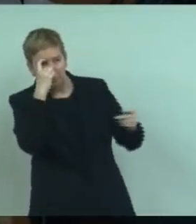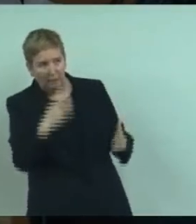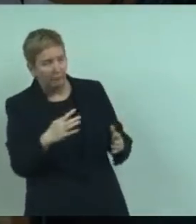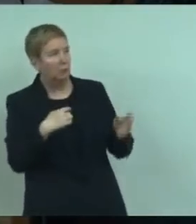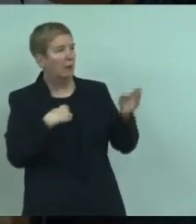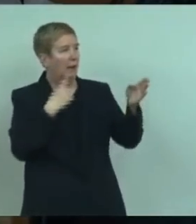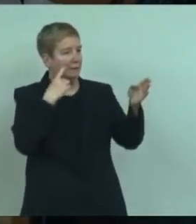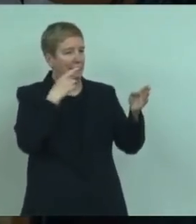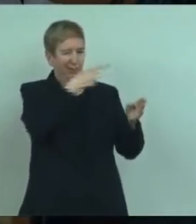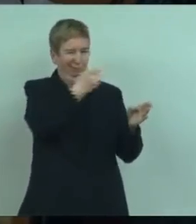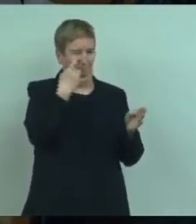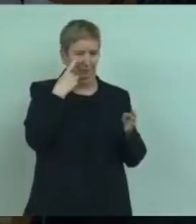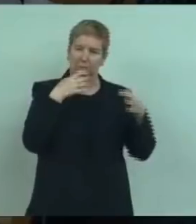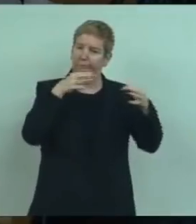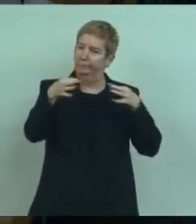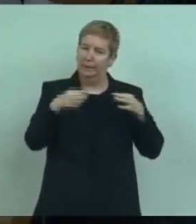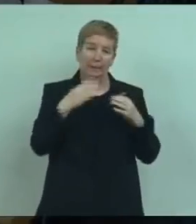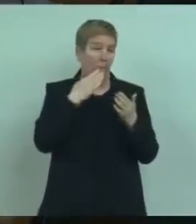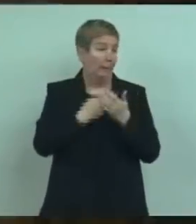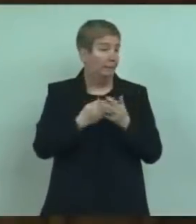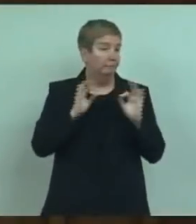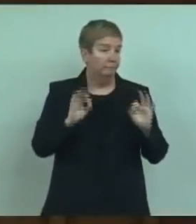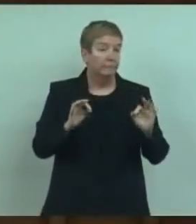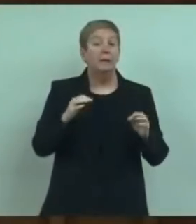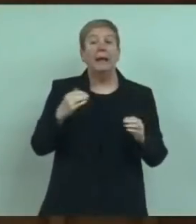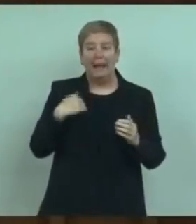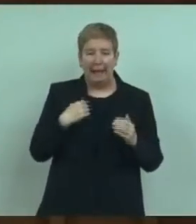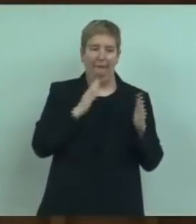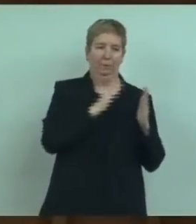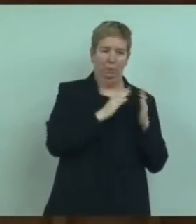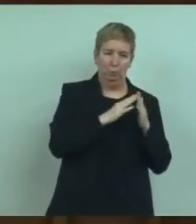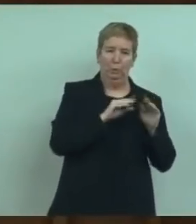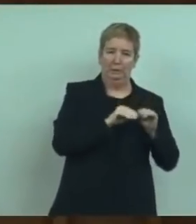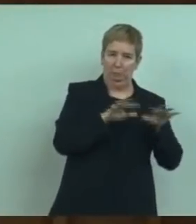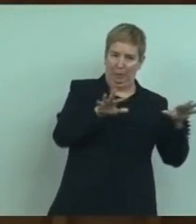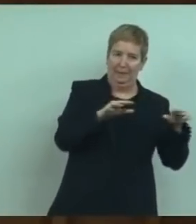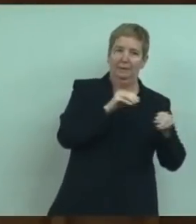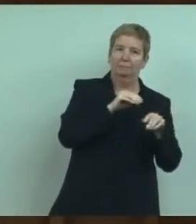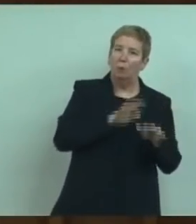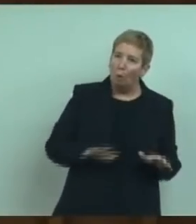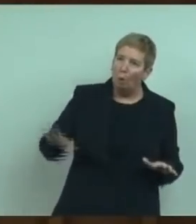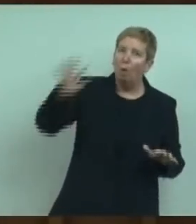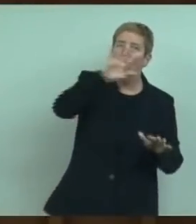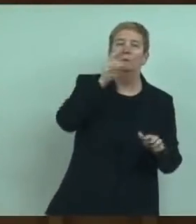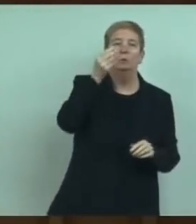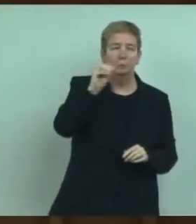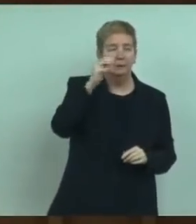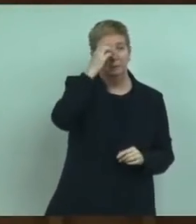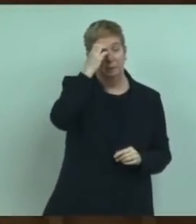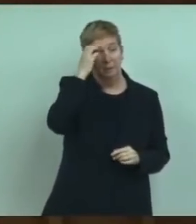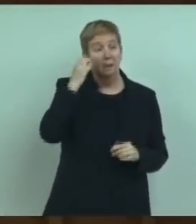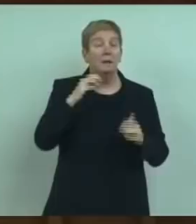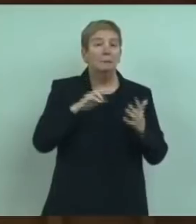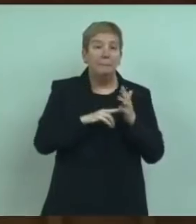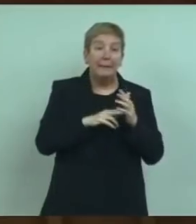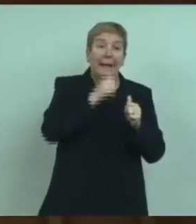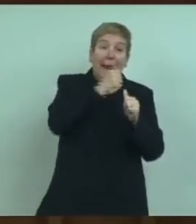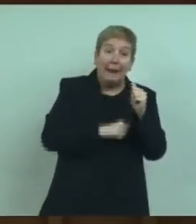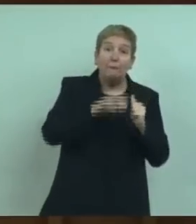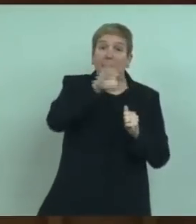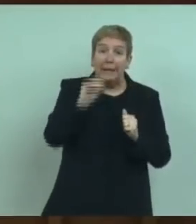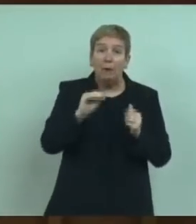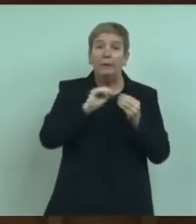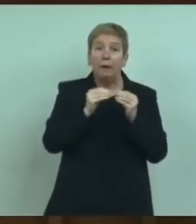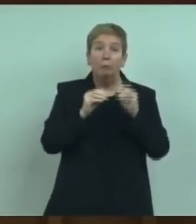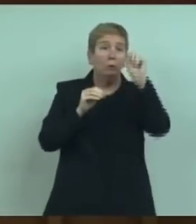you explained it really quite well. We have community spread in most of the state. I can't give you every county, but I